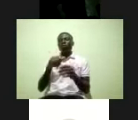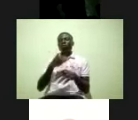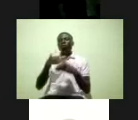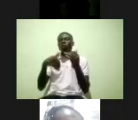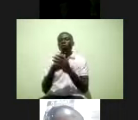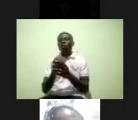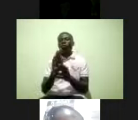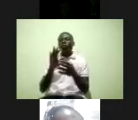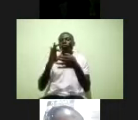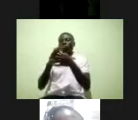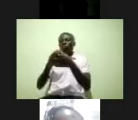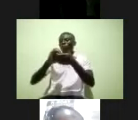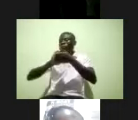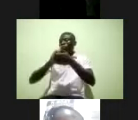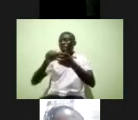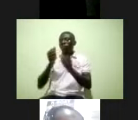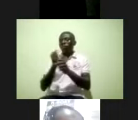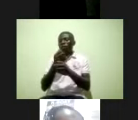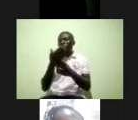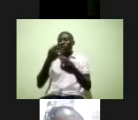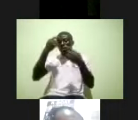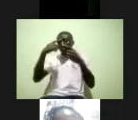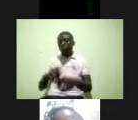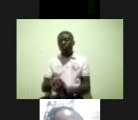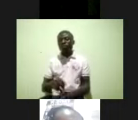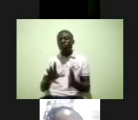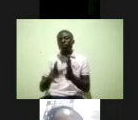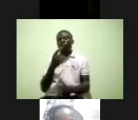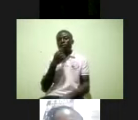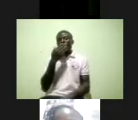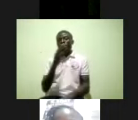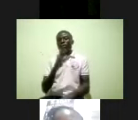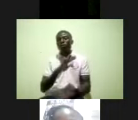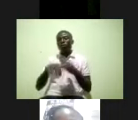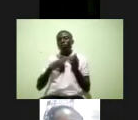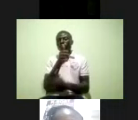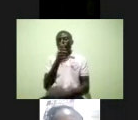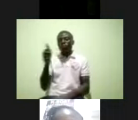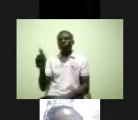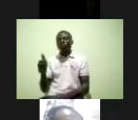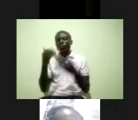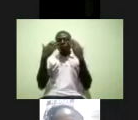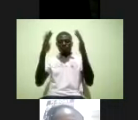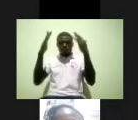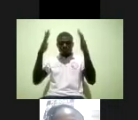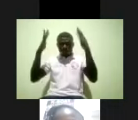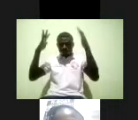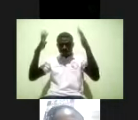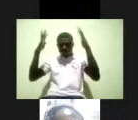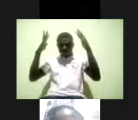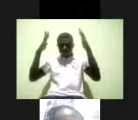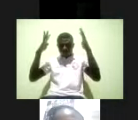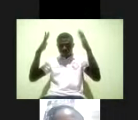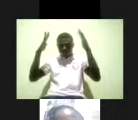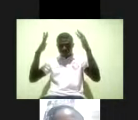partners who made this happen, and thank you to yourself as well. Clap for yourself. Thank you so much. Thank you so much. It